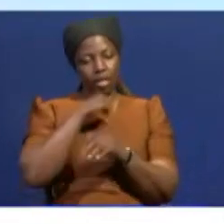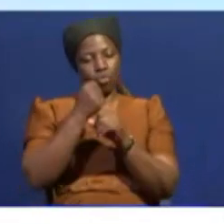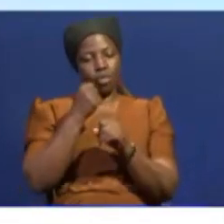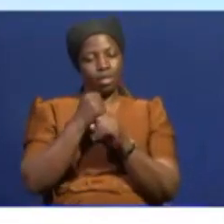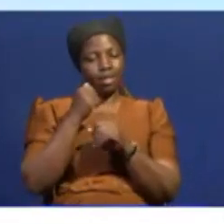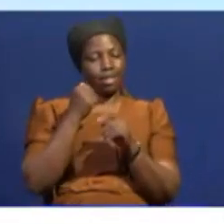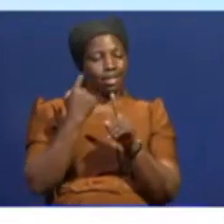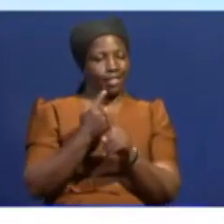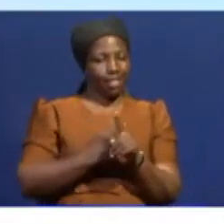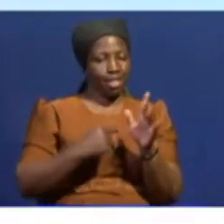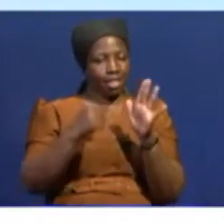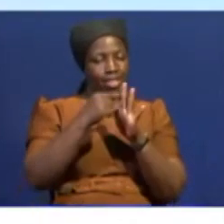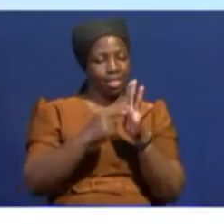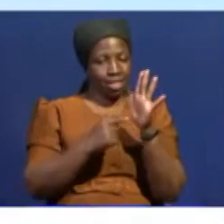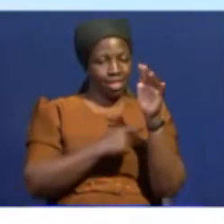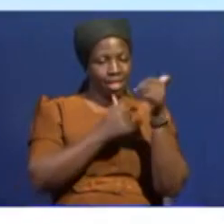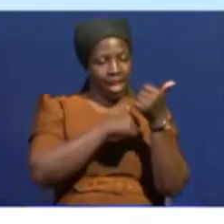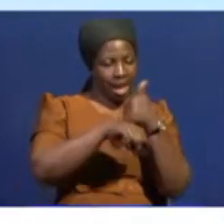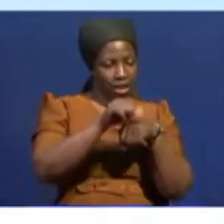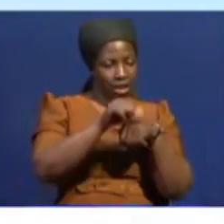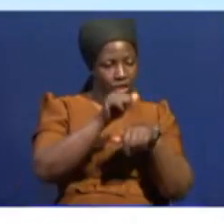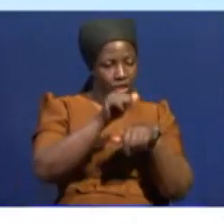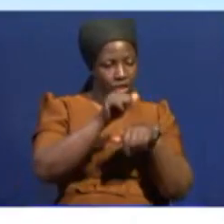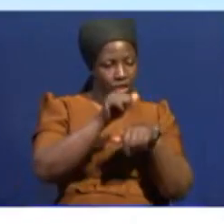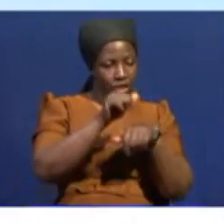raft of measures to reorient the post.